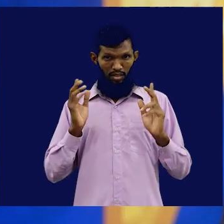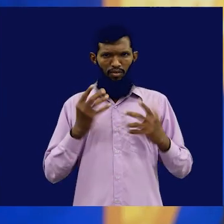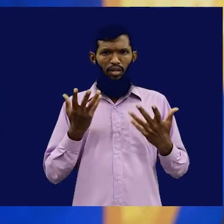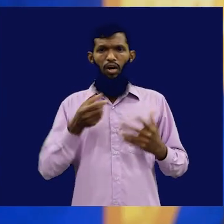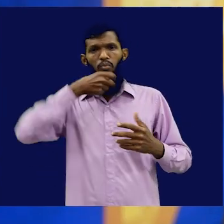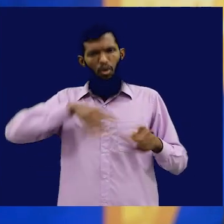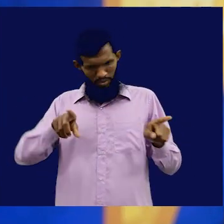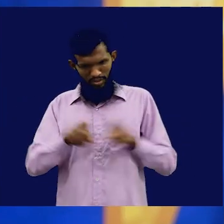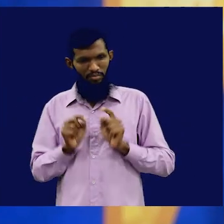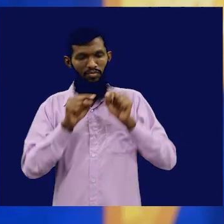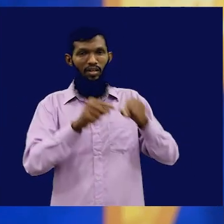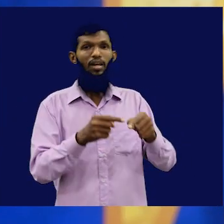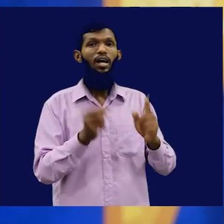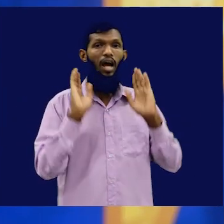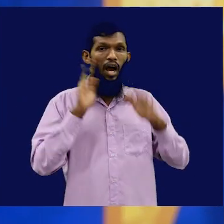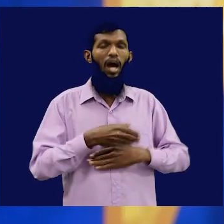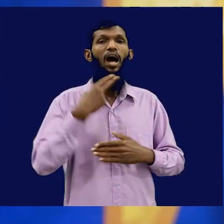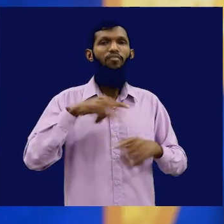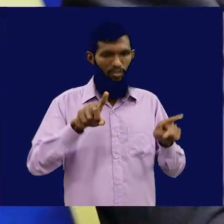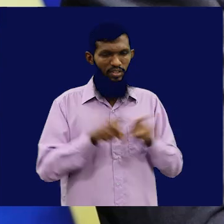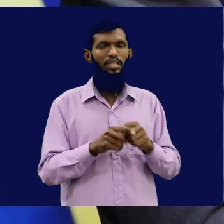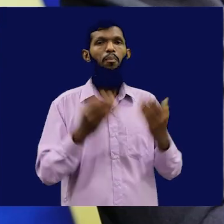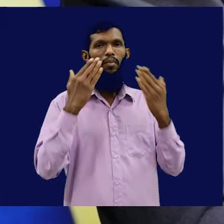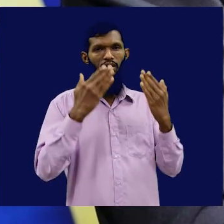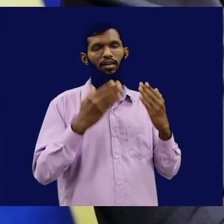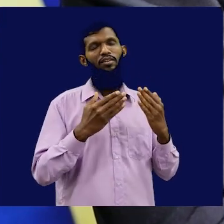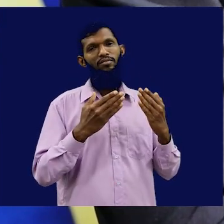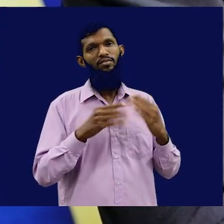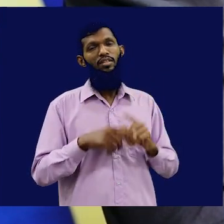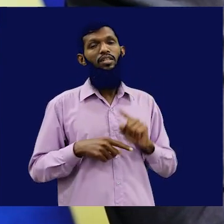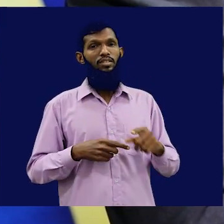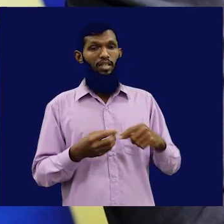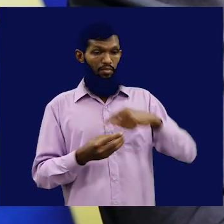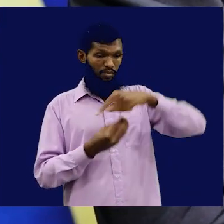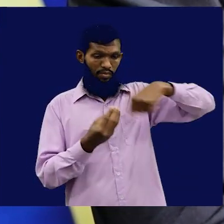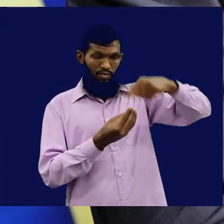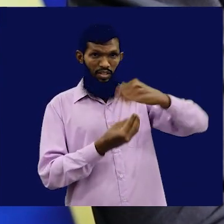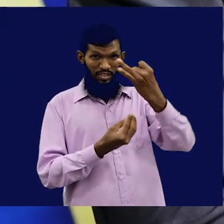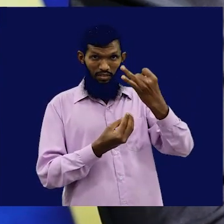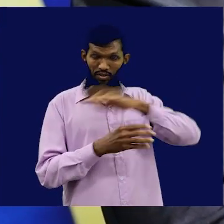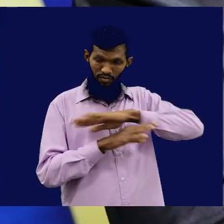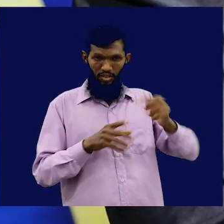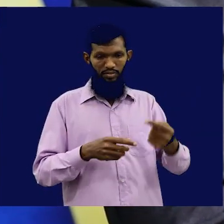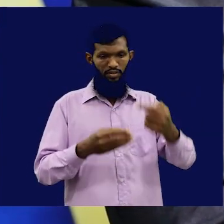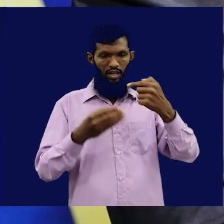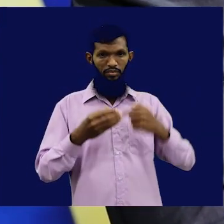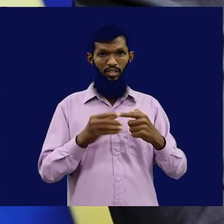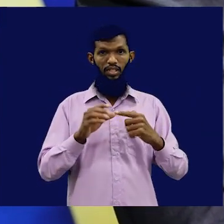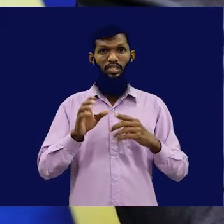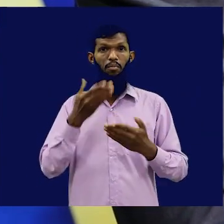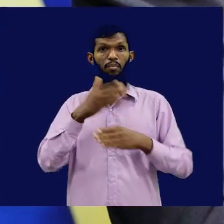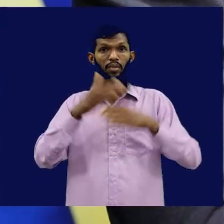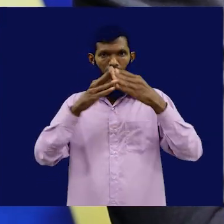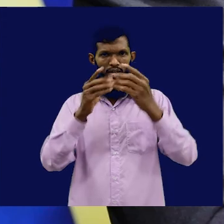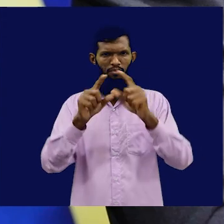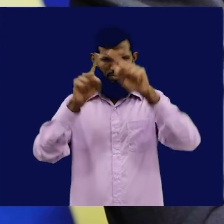has prayed Dhuhr prayer in Makkah, that is Kaaba. After Tawaf is offered, 2 rakat of Tawaf behind